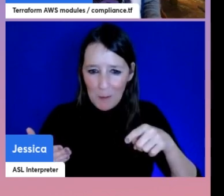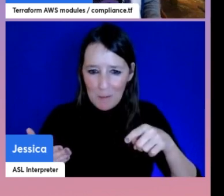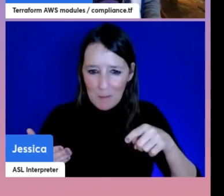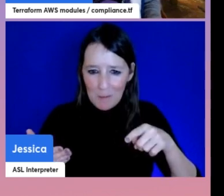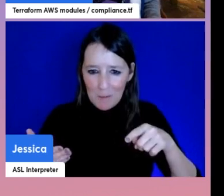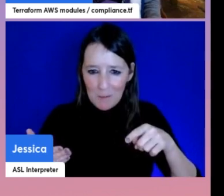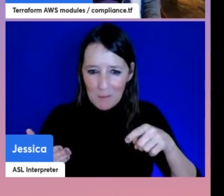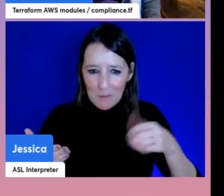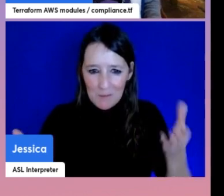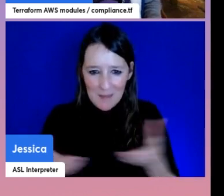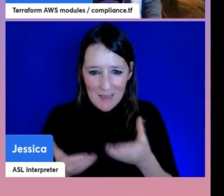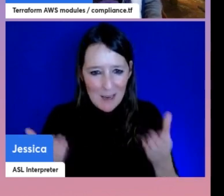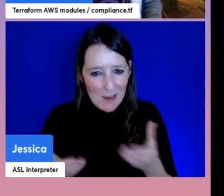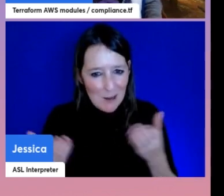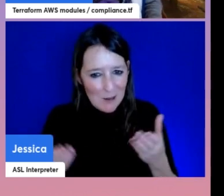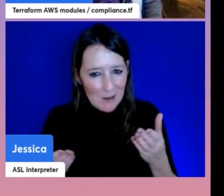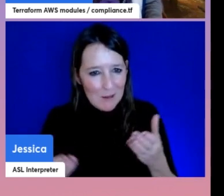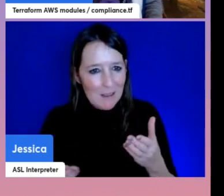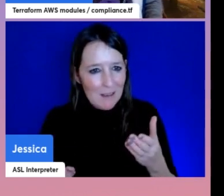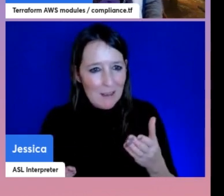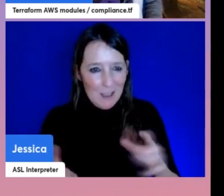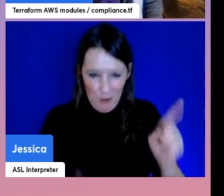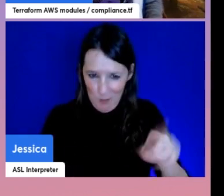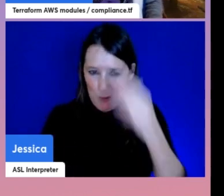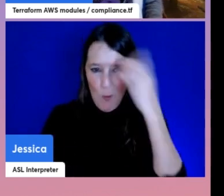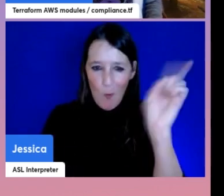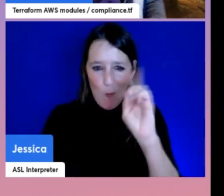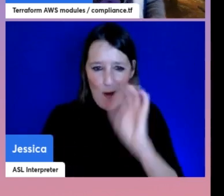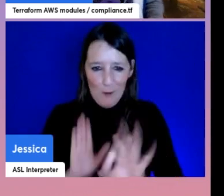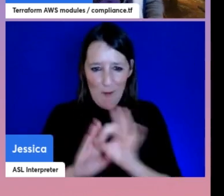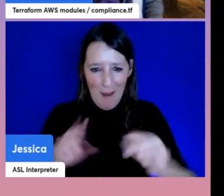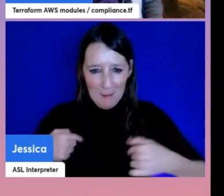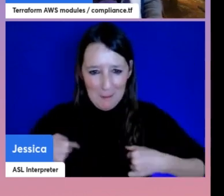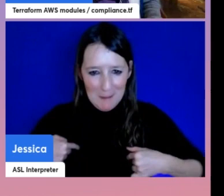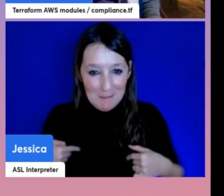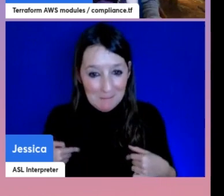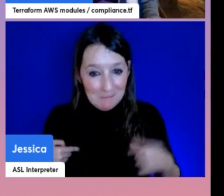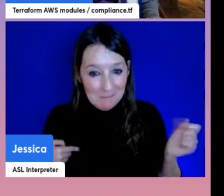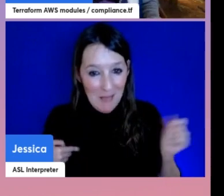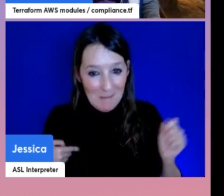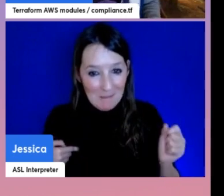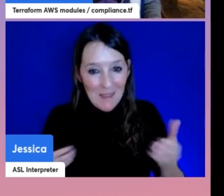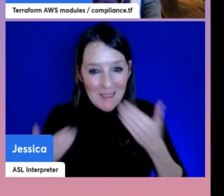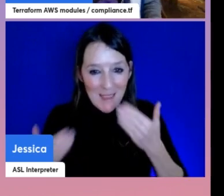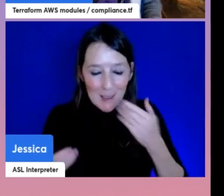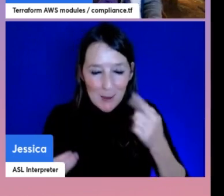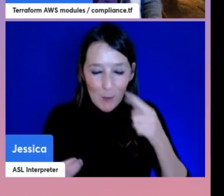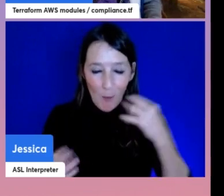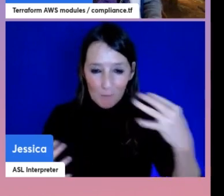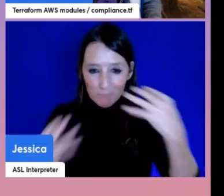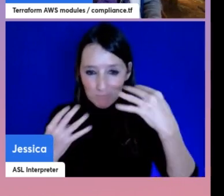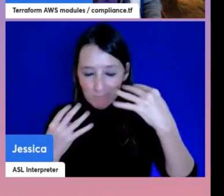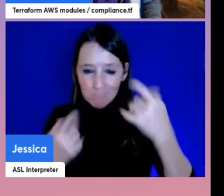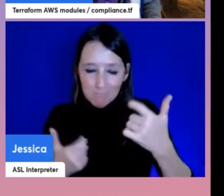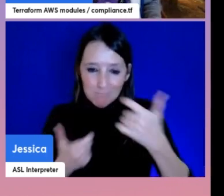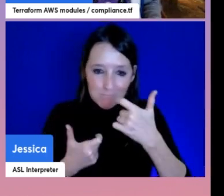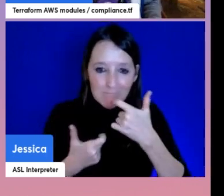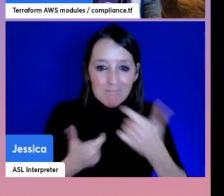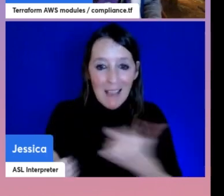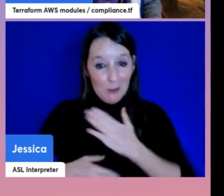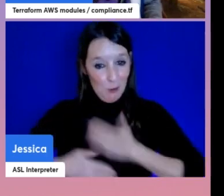in chat, and you know where to find me. Yeah, thanks for listening, and have a great Hashi Talks.